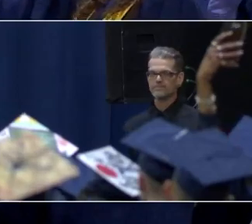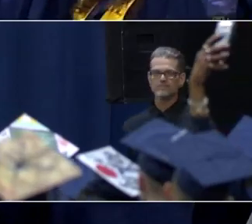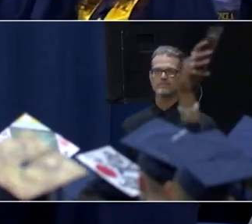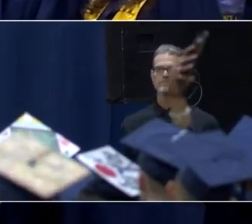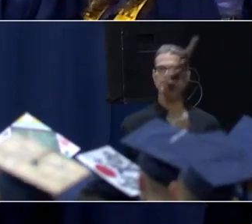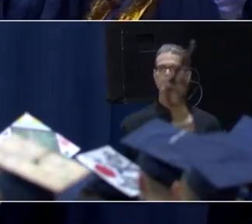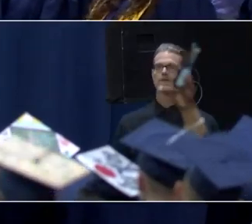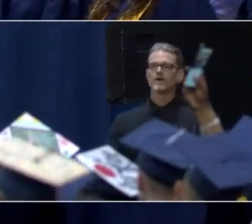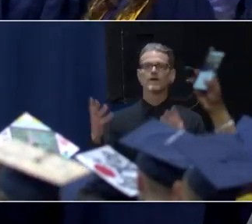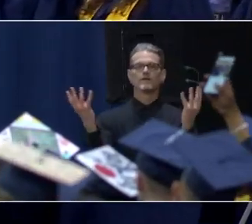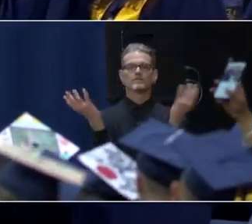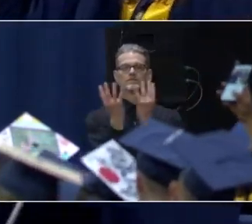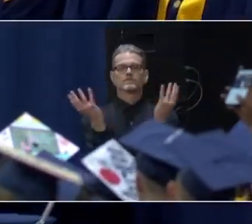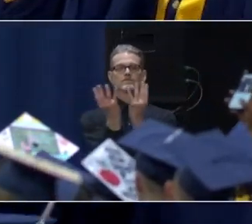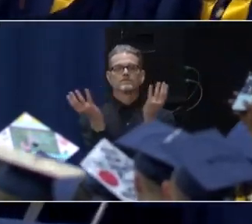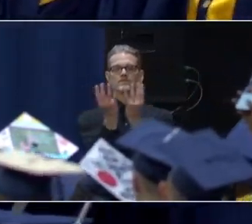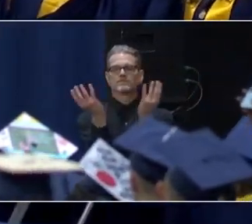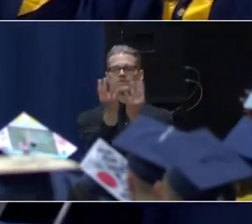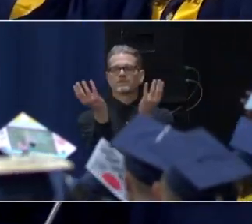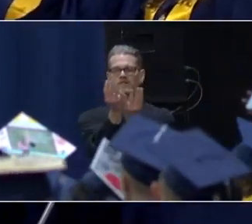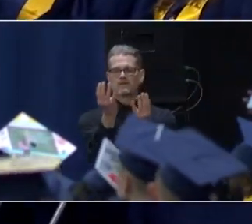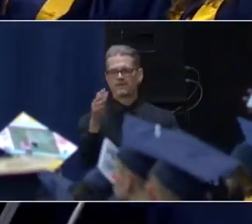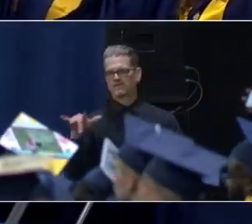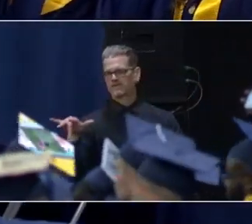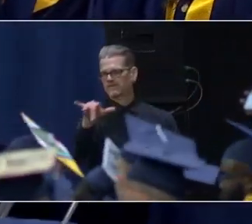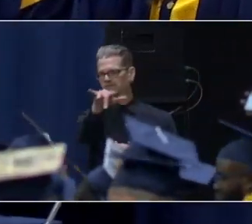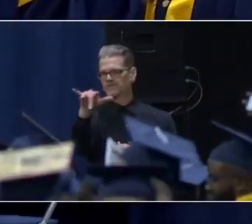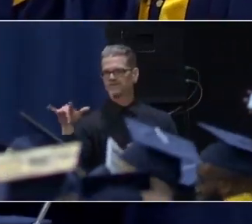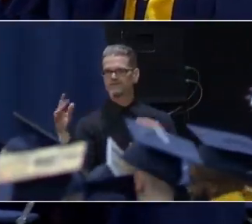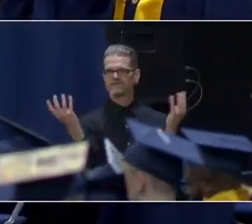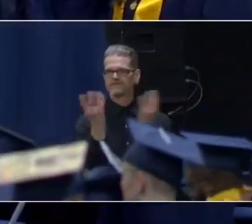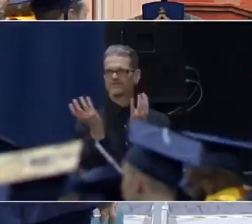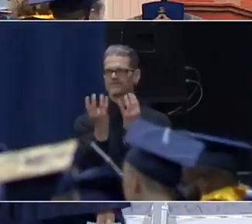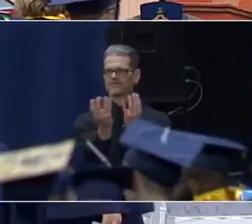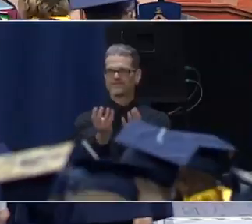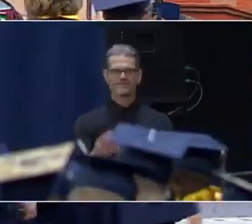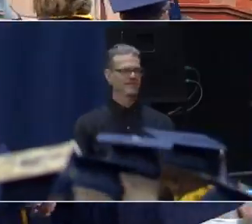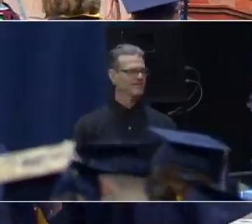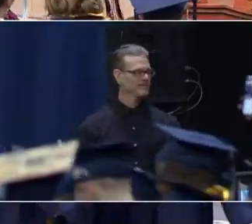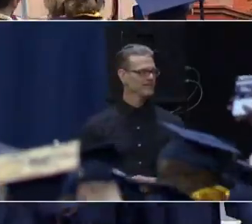So I need you to get a little closer together in the middle here for me, if you would.